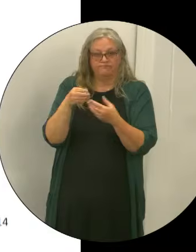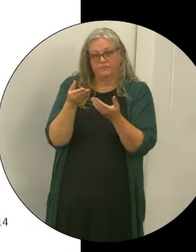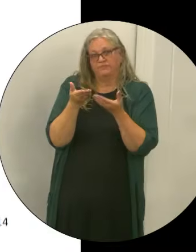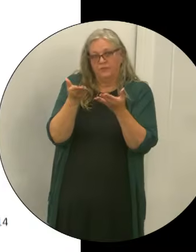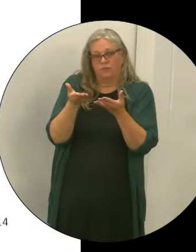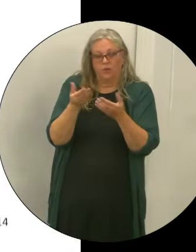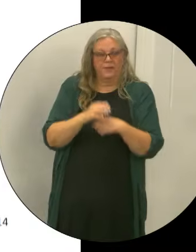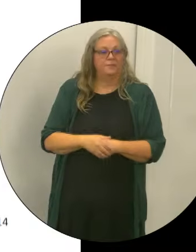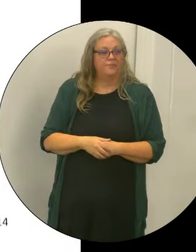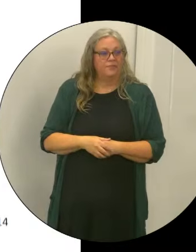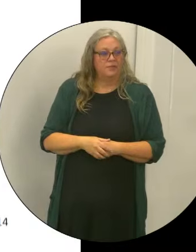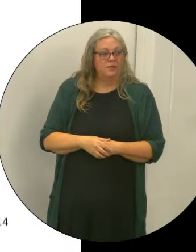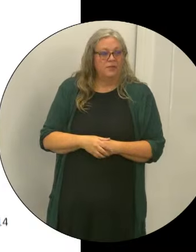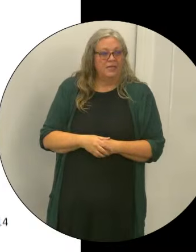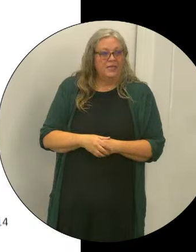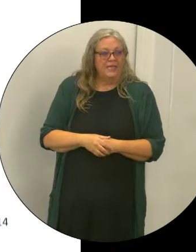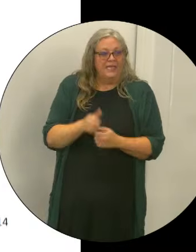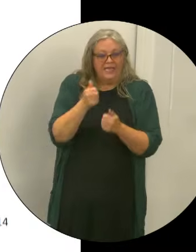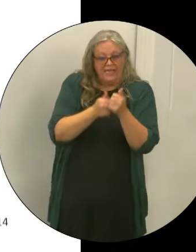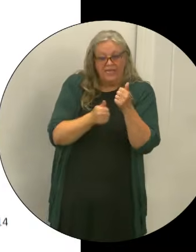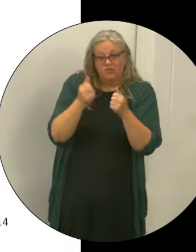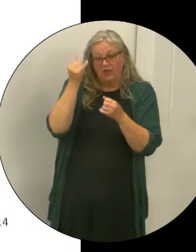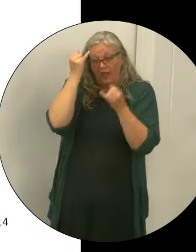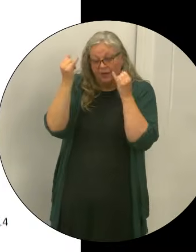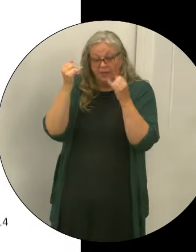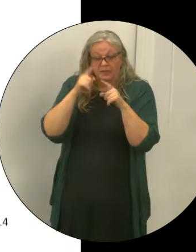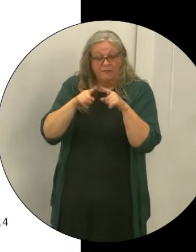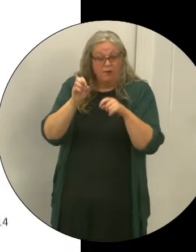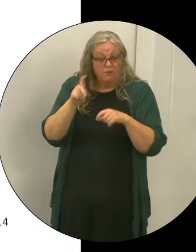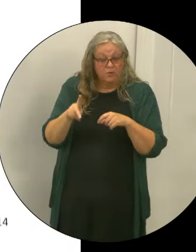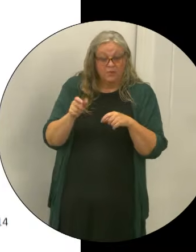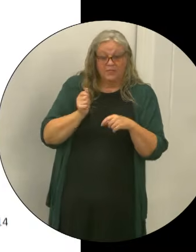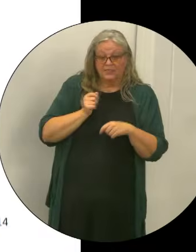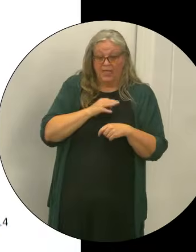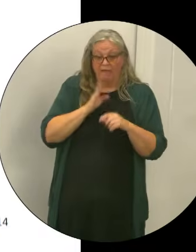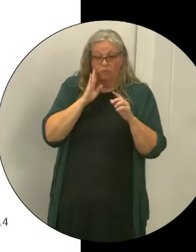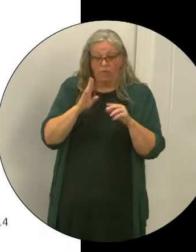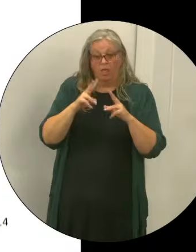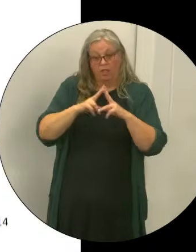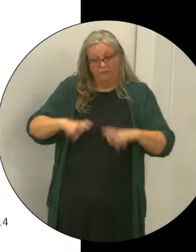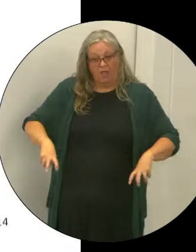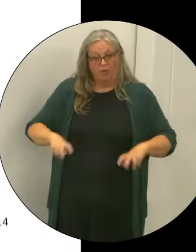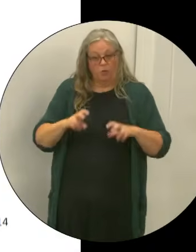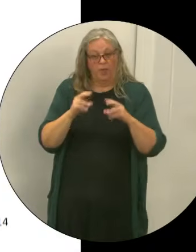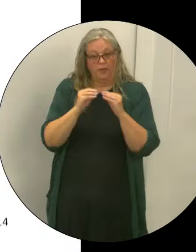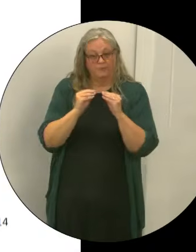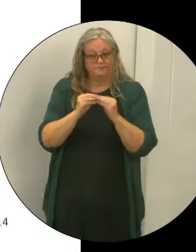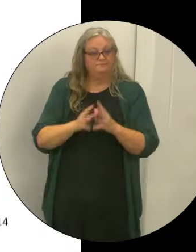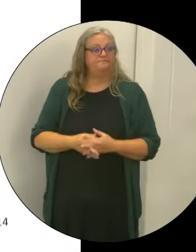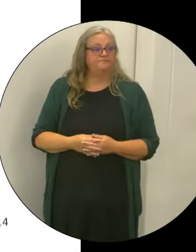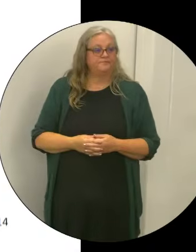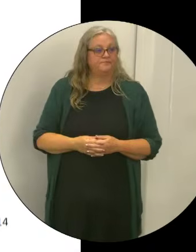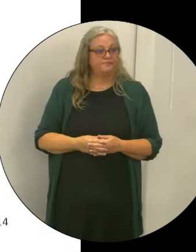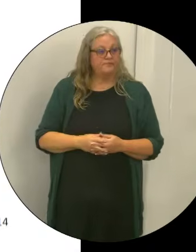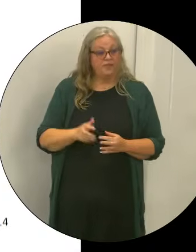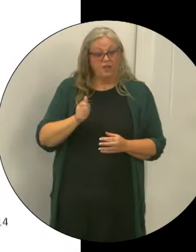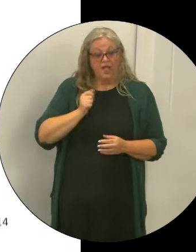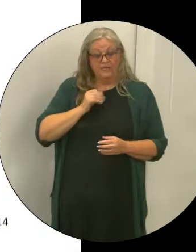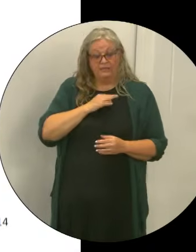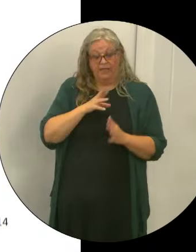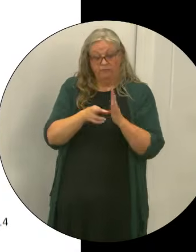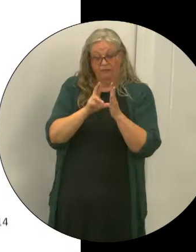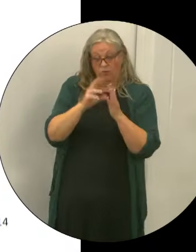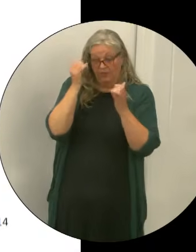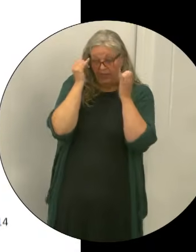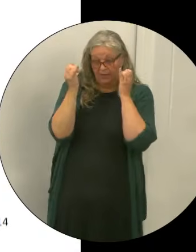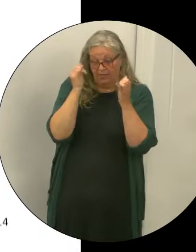of these ideas presents different opportunities and challenges that staff will further evaluate. As staff reviewed these ideas,